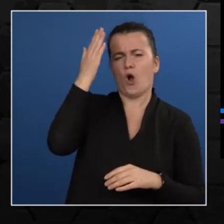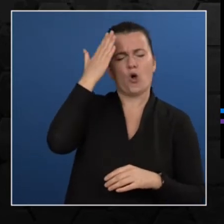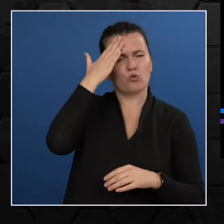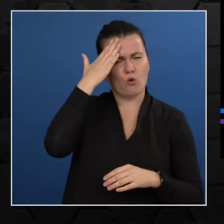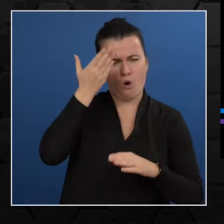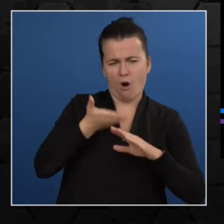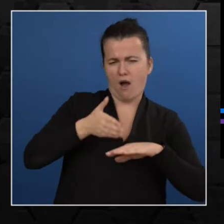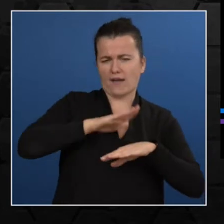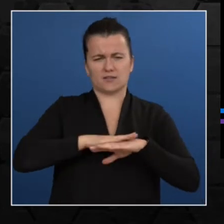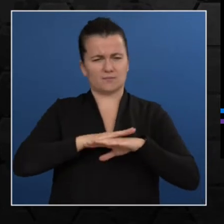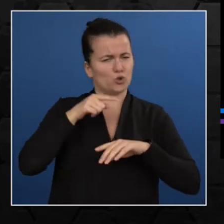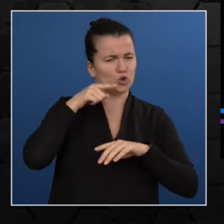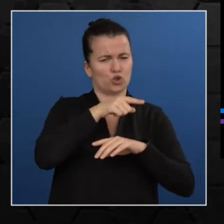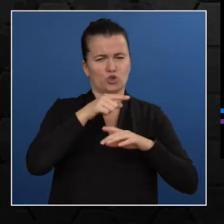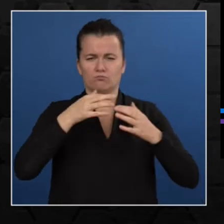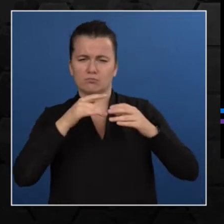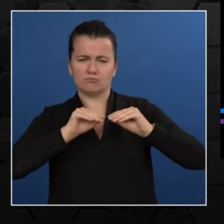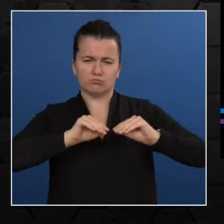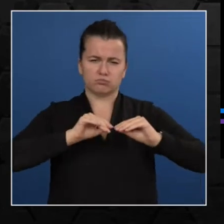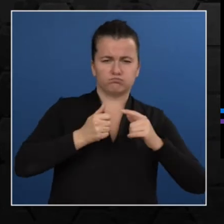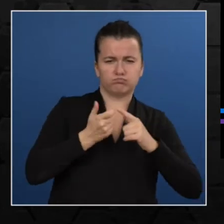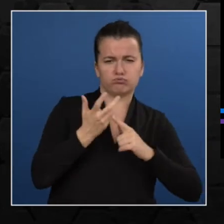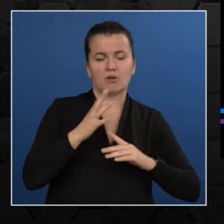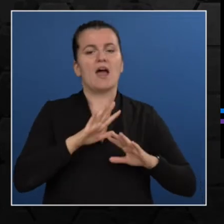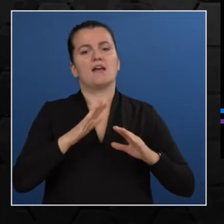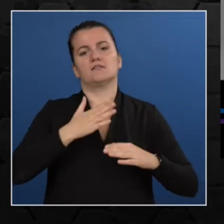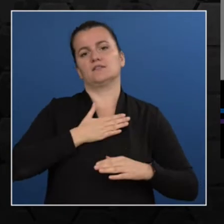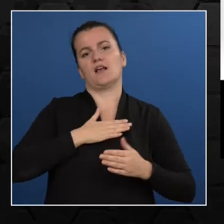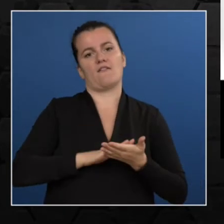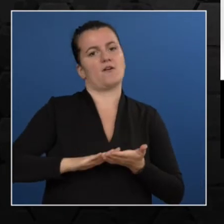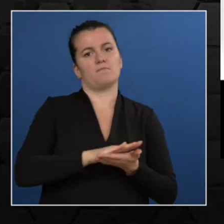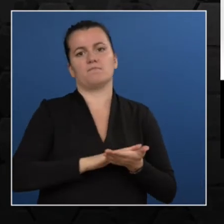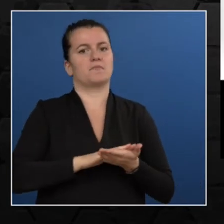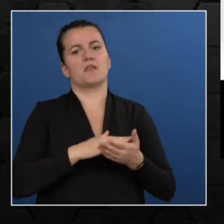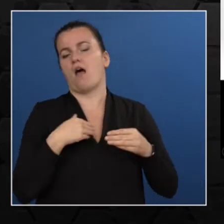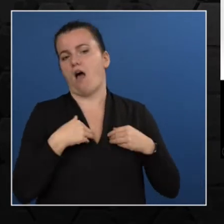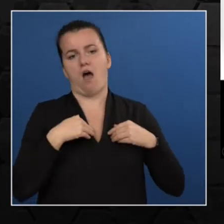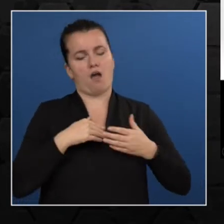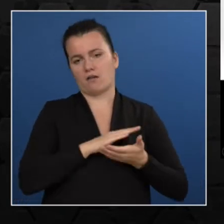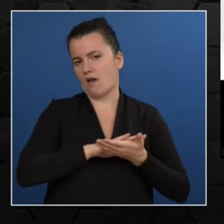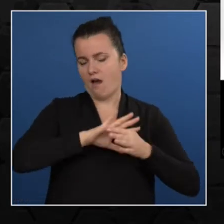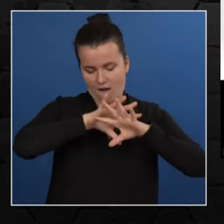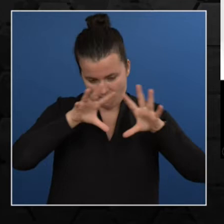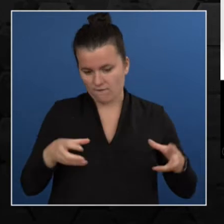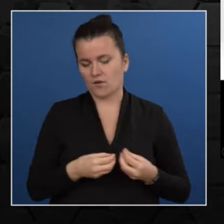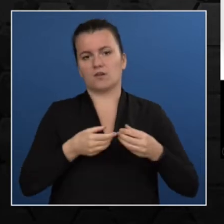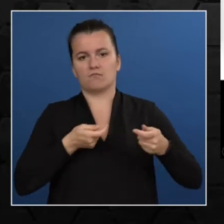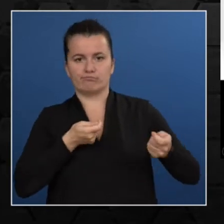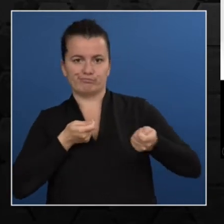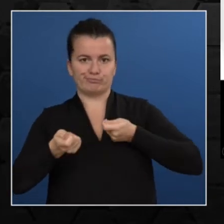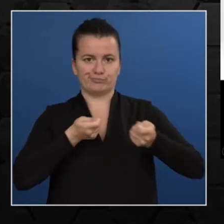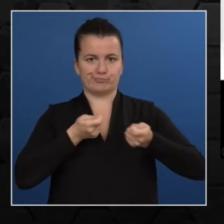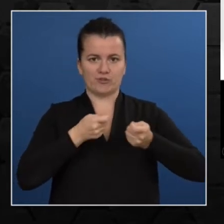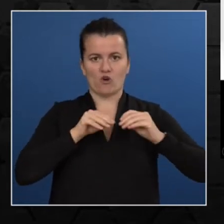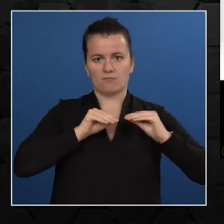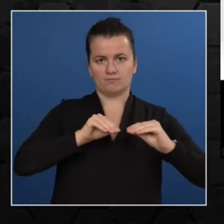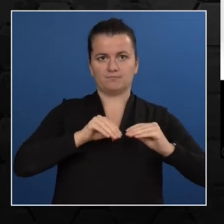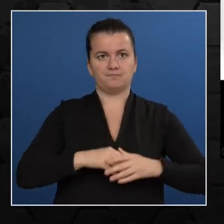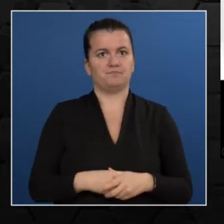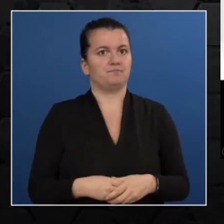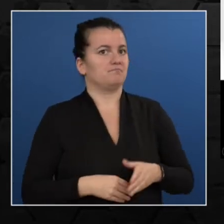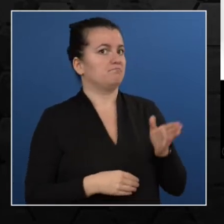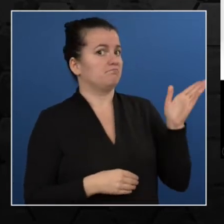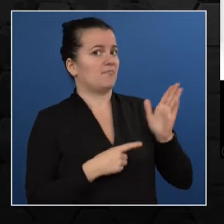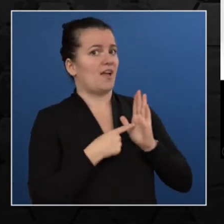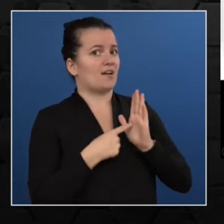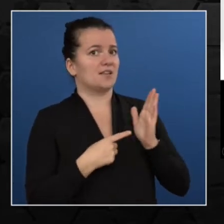an ML.NET API to make their machine learning models. So this is an example of a machine learning model